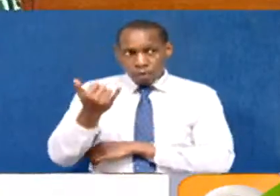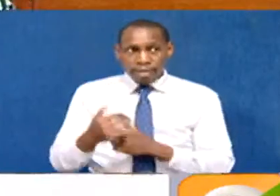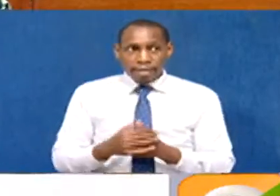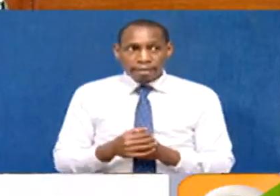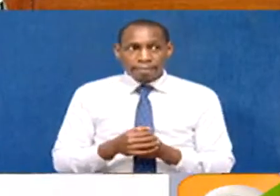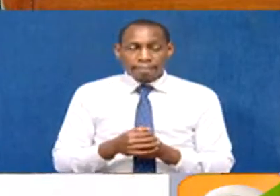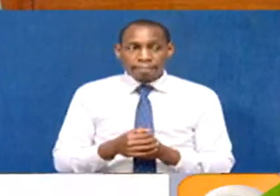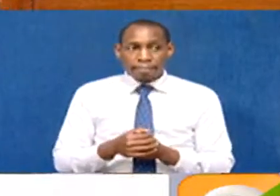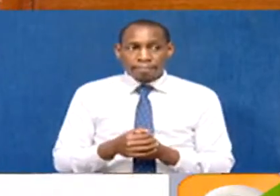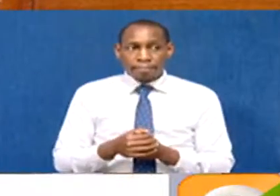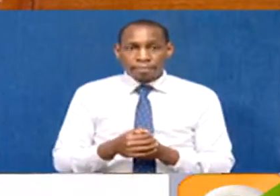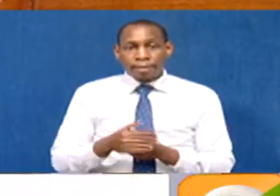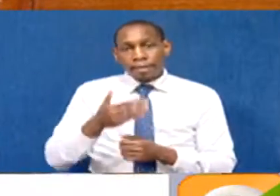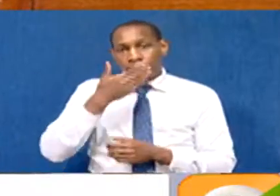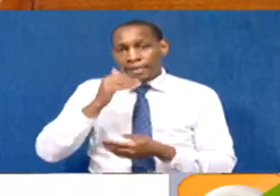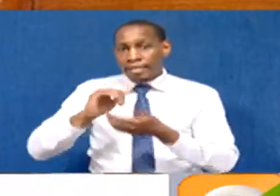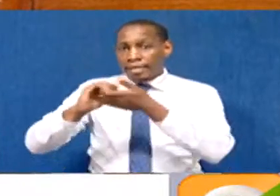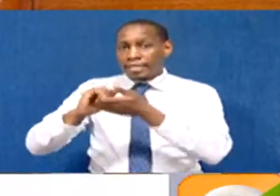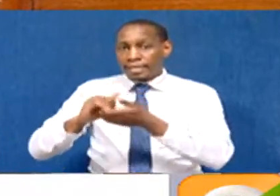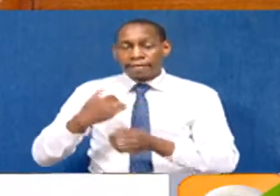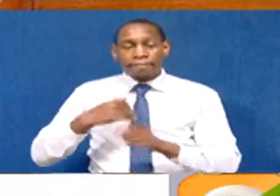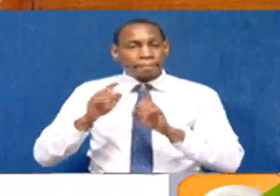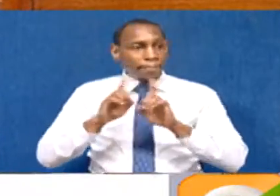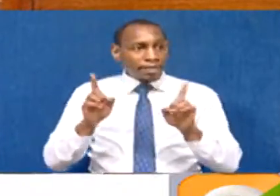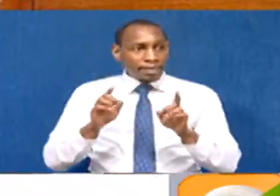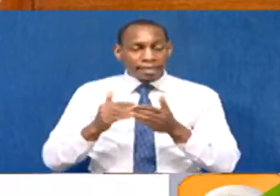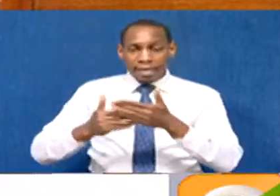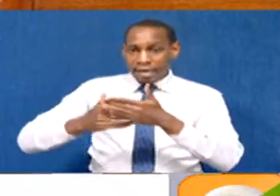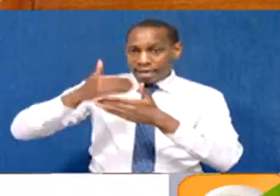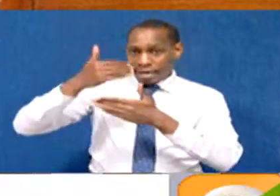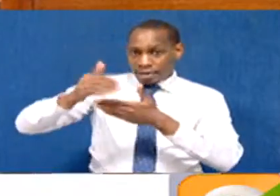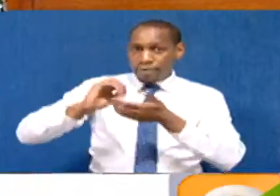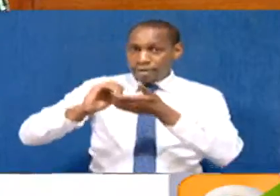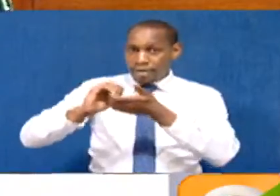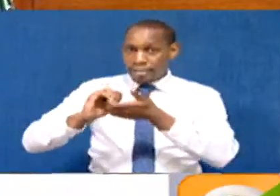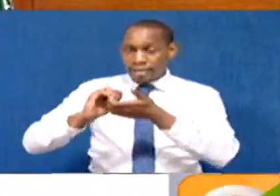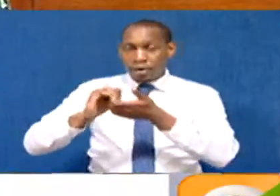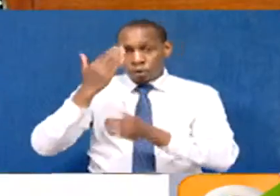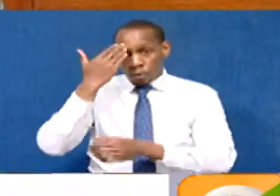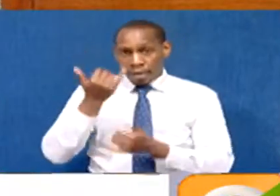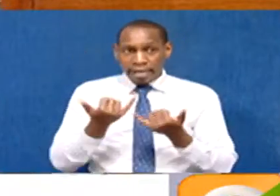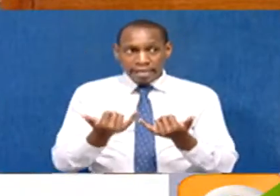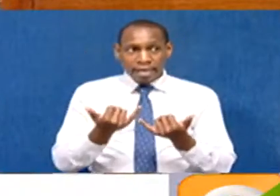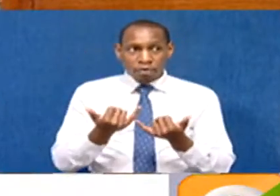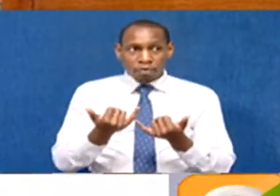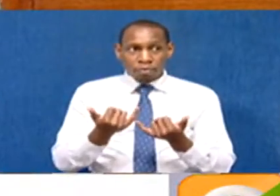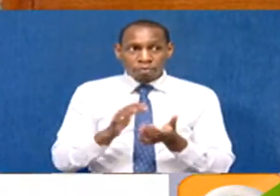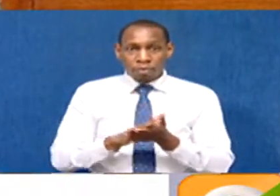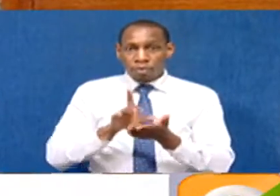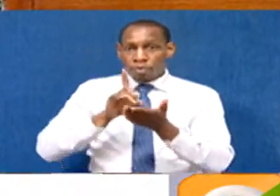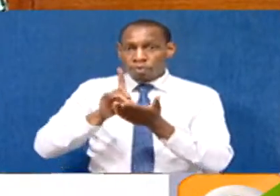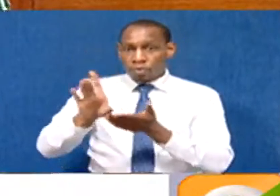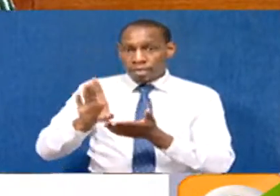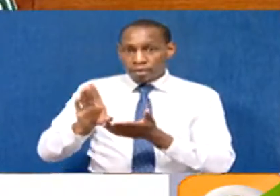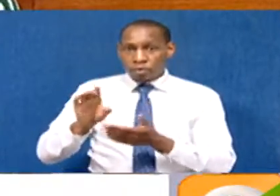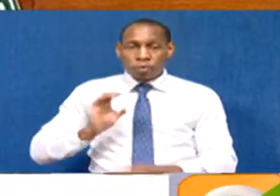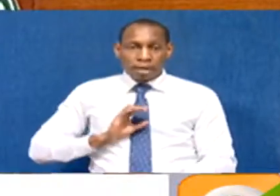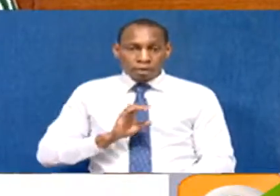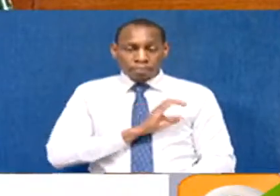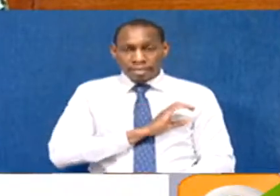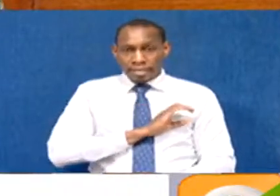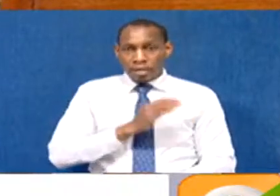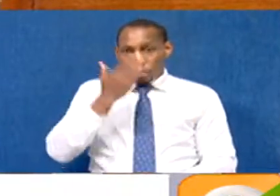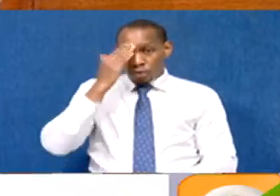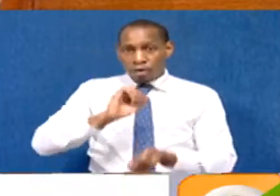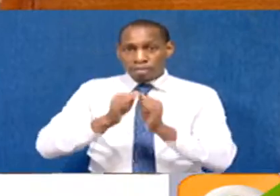need for the handshake. However, after that, why do you now remove Aris from a committee? Why do